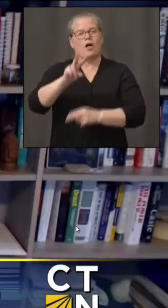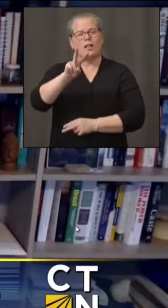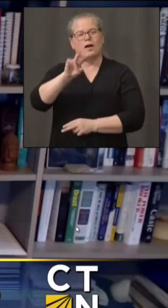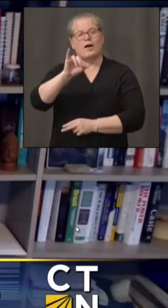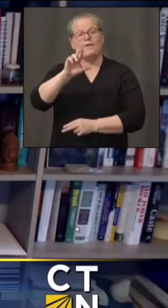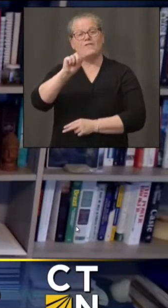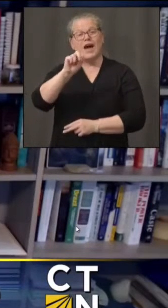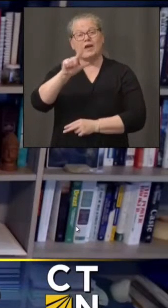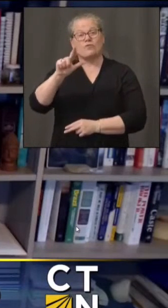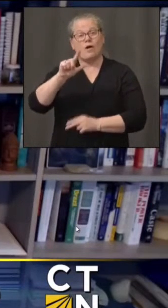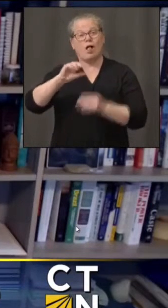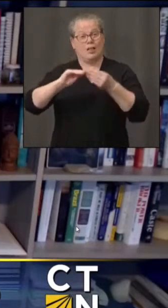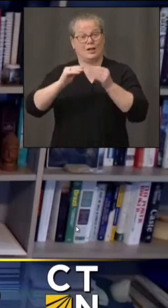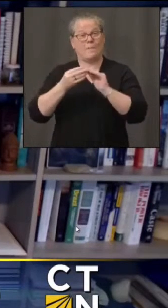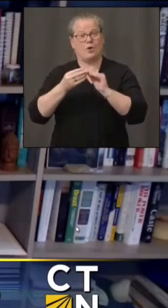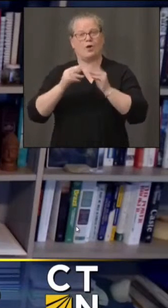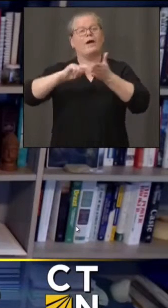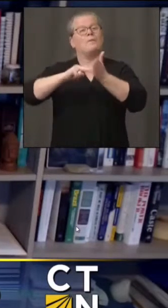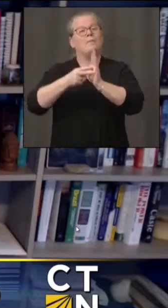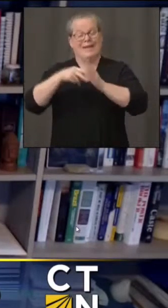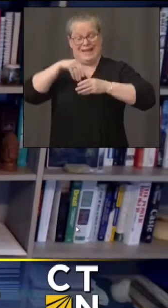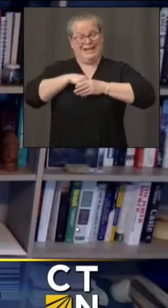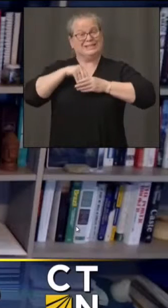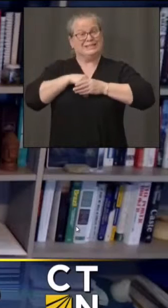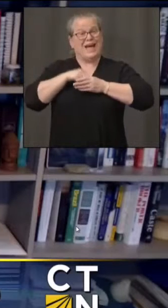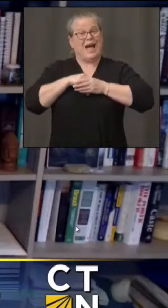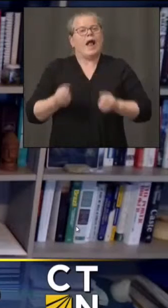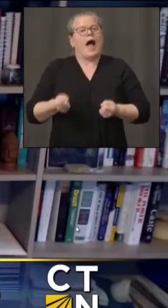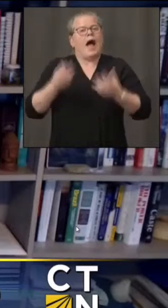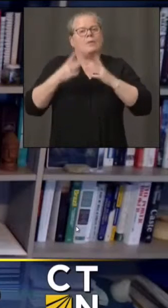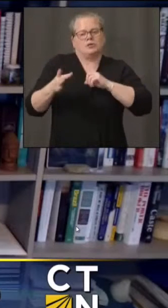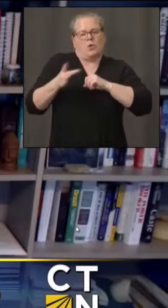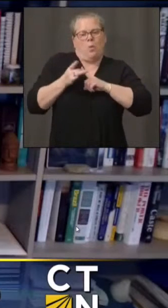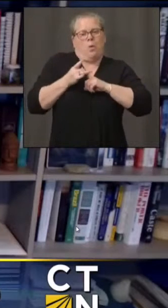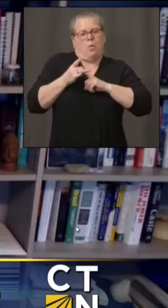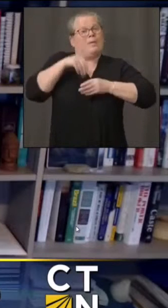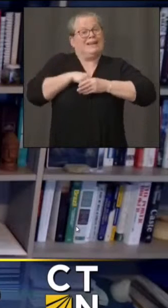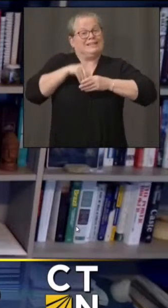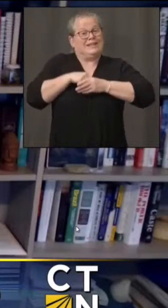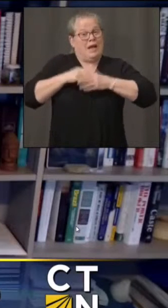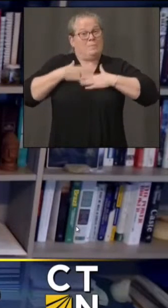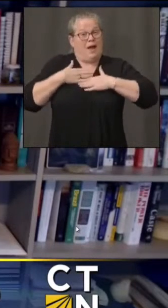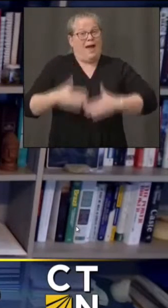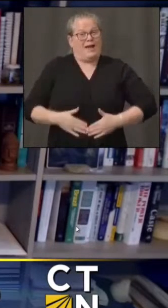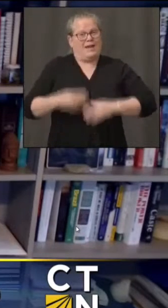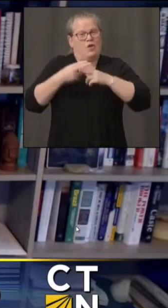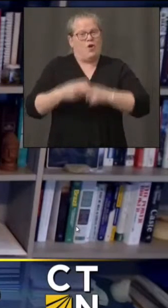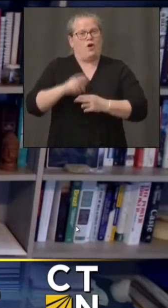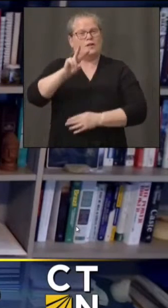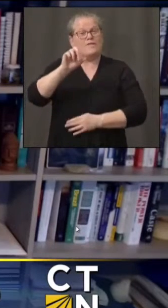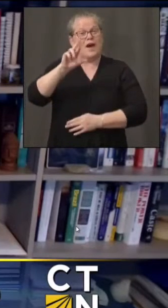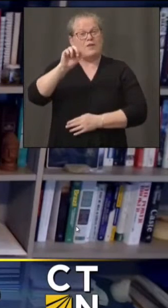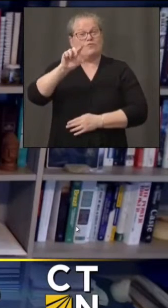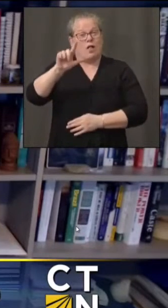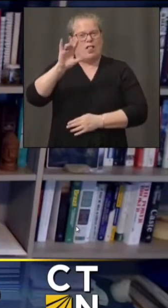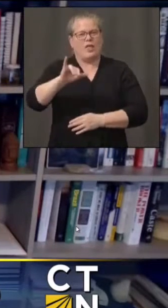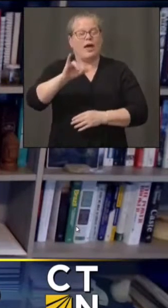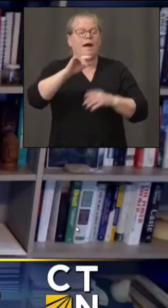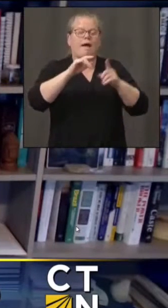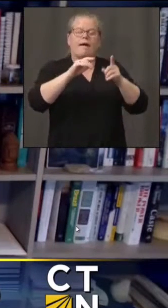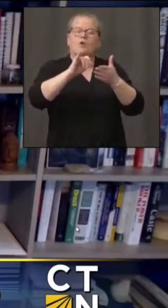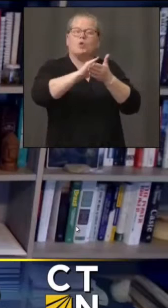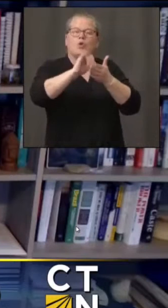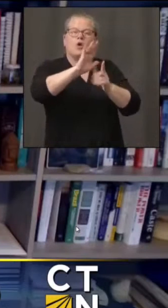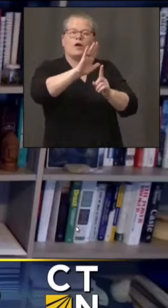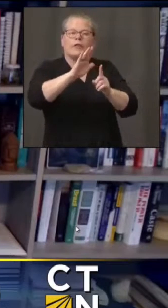people sicker and getting the severe complications. And this monoclonal antibody cocktail particularly made